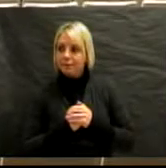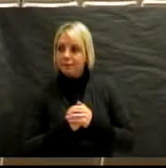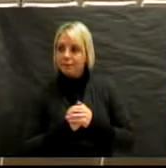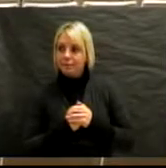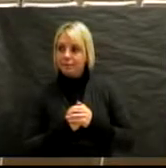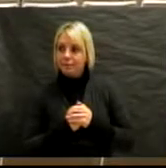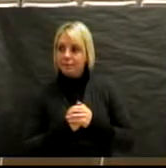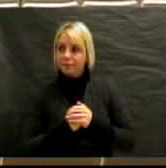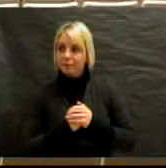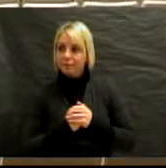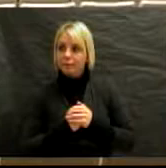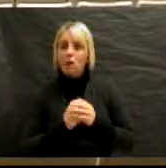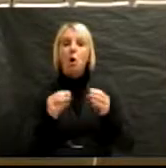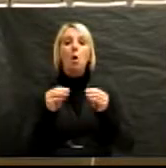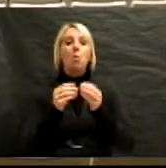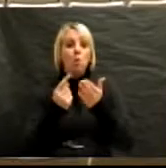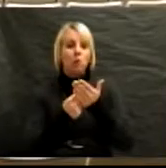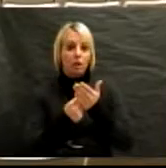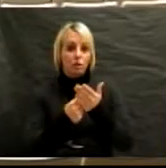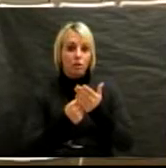assignments?